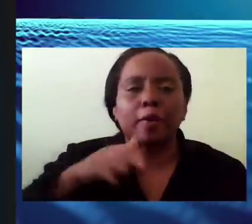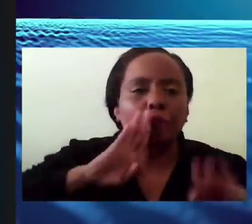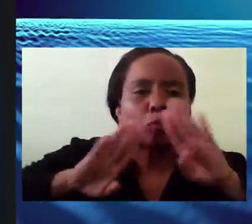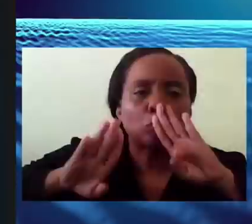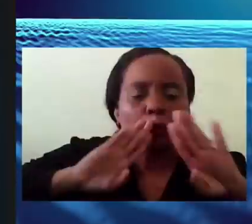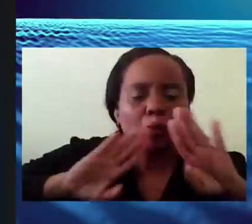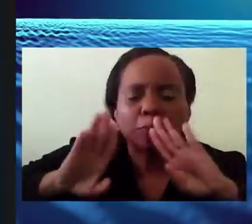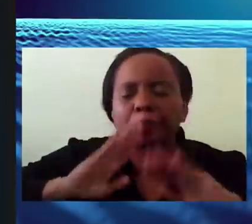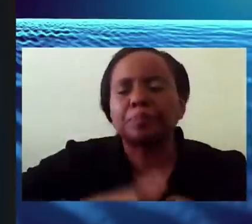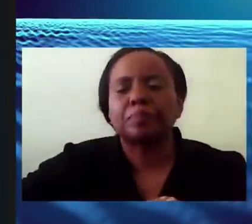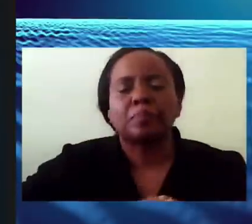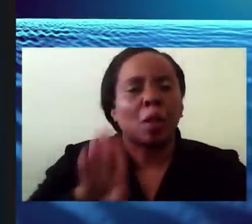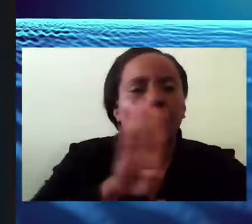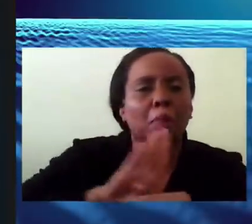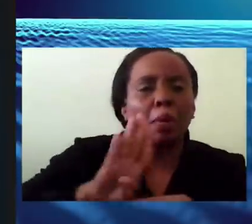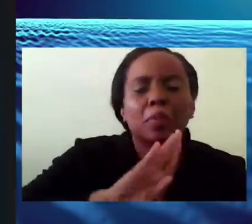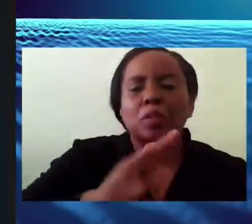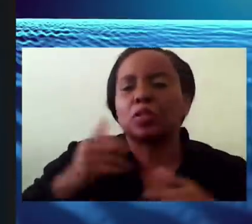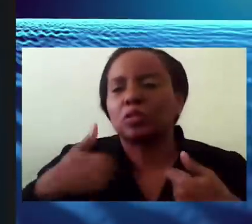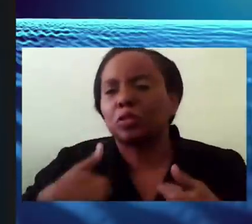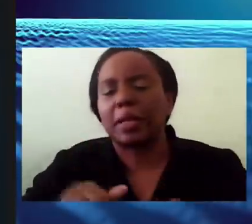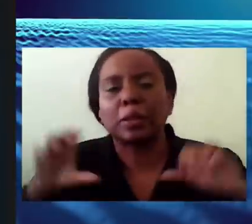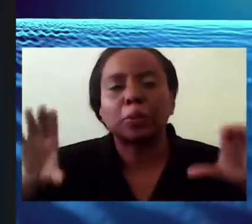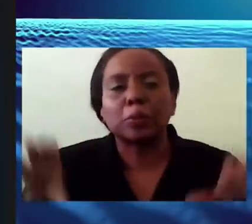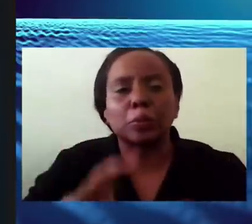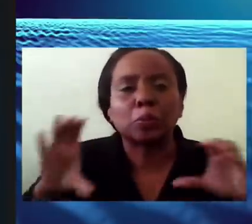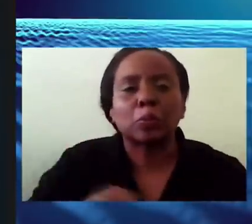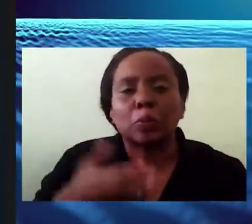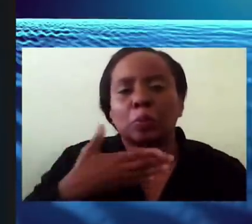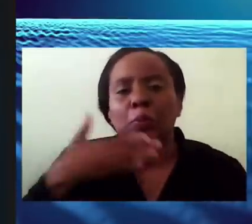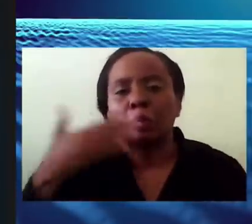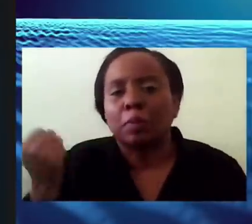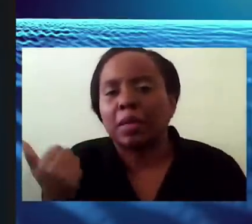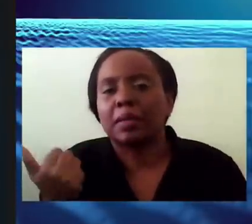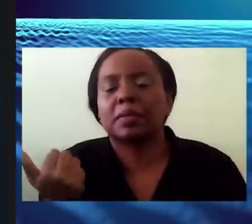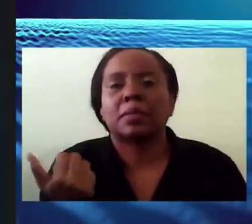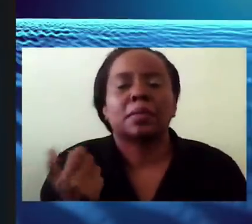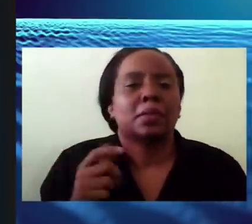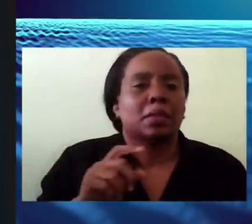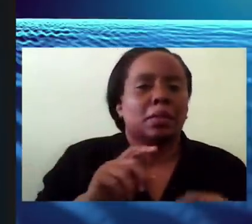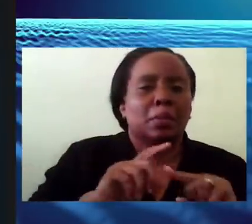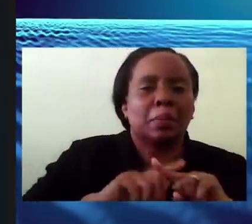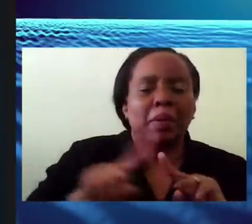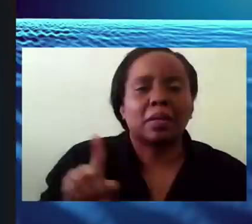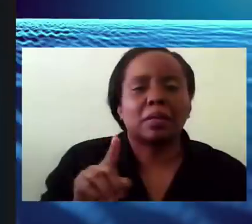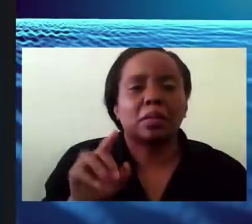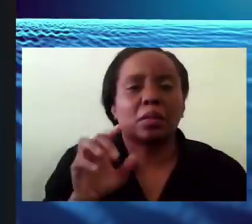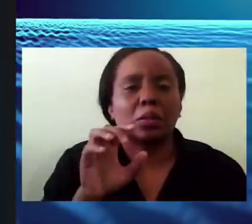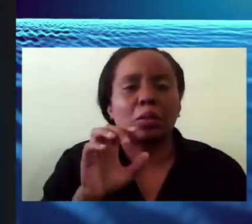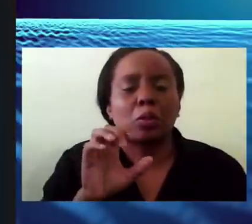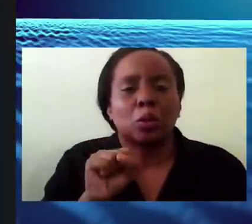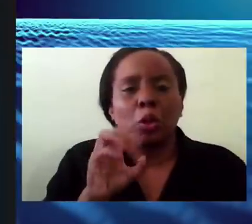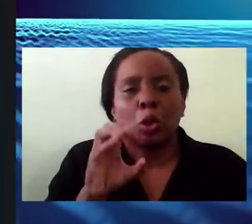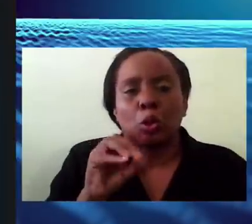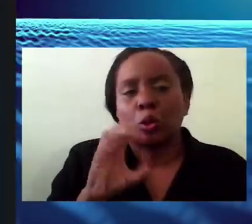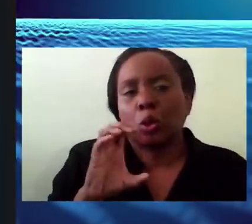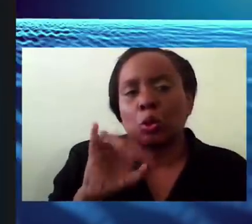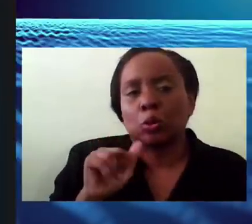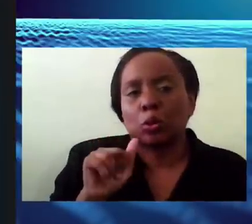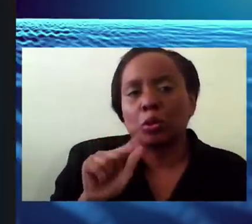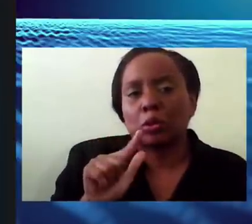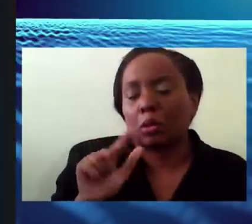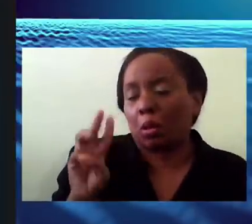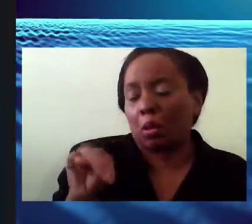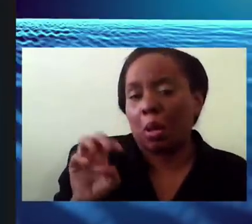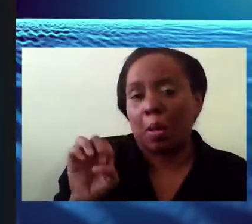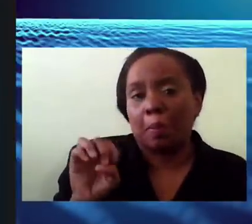on track, and we have to deal with the social media jollies. There has been